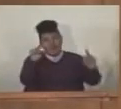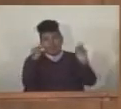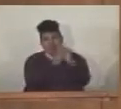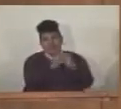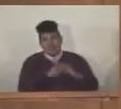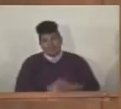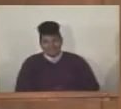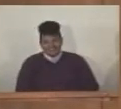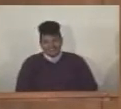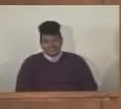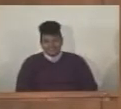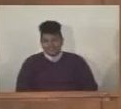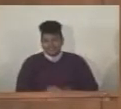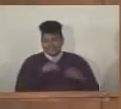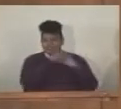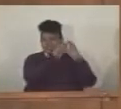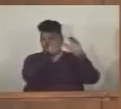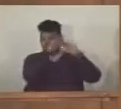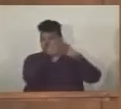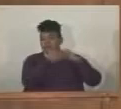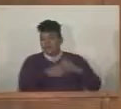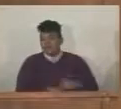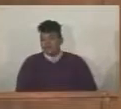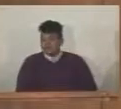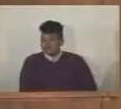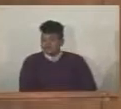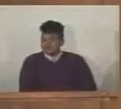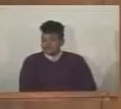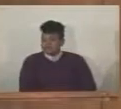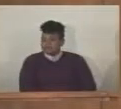to finance any political campaign. I don't know.